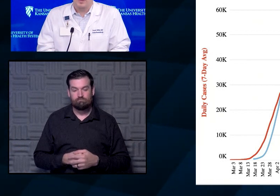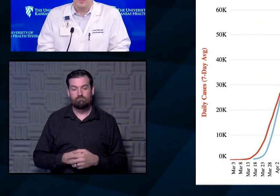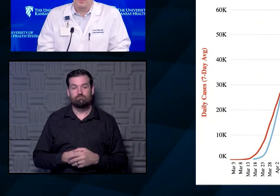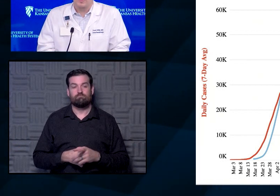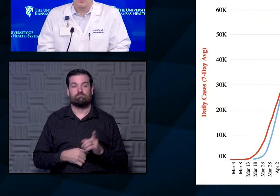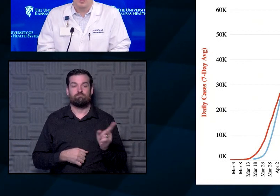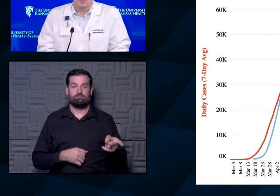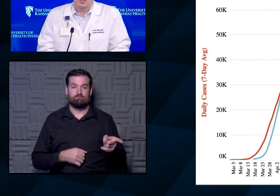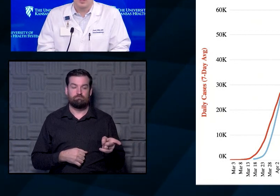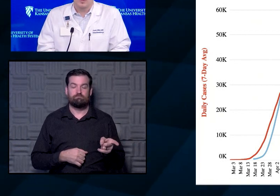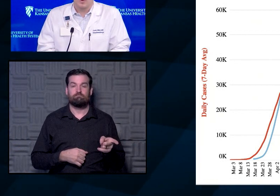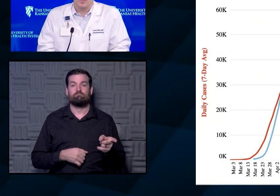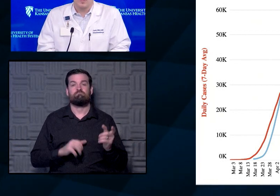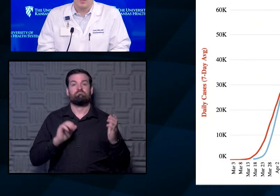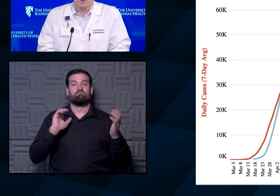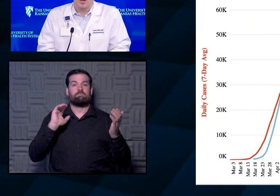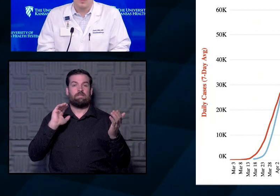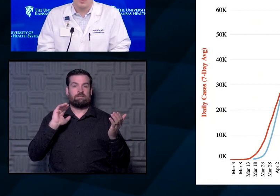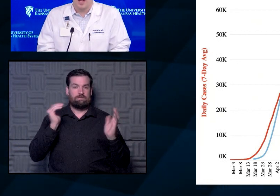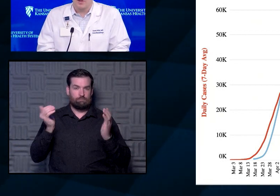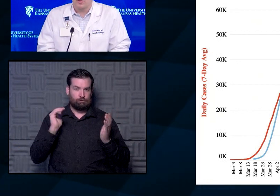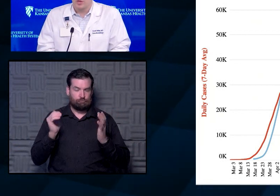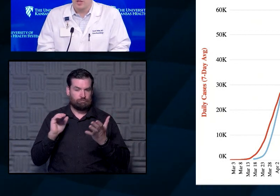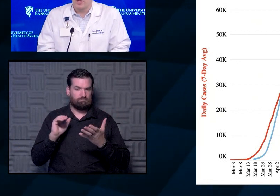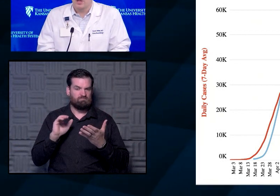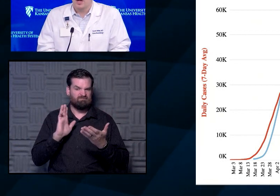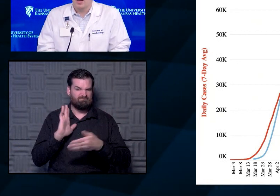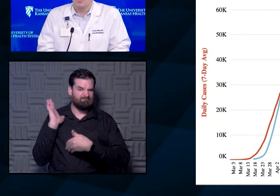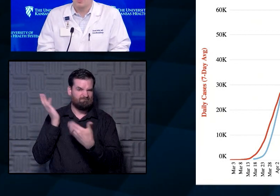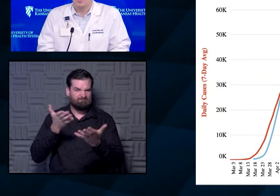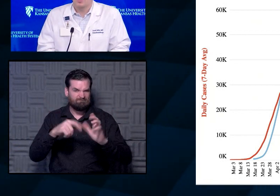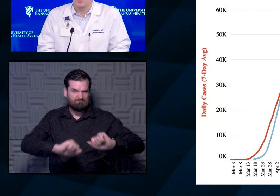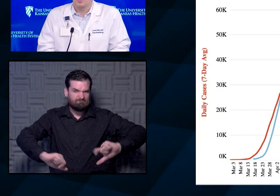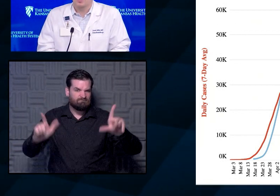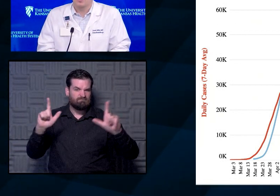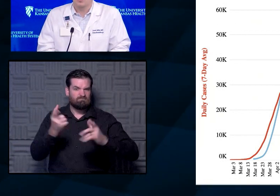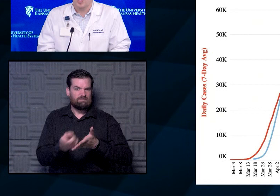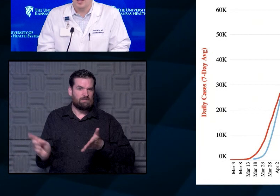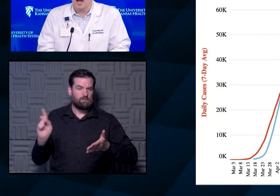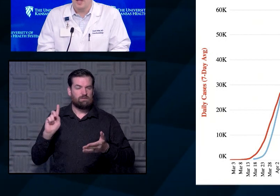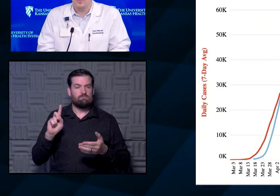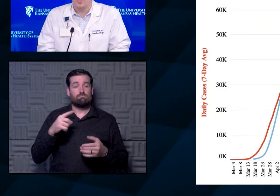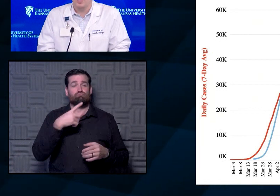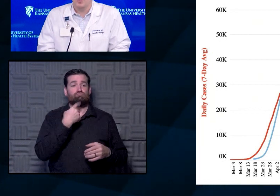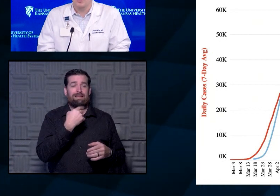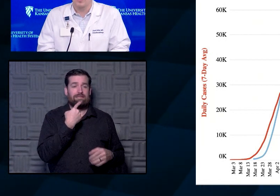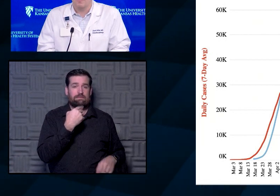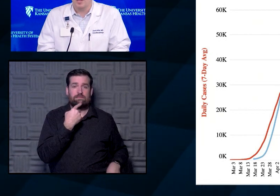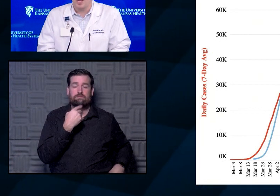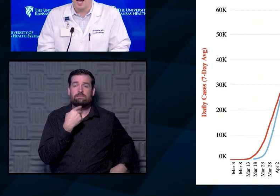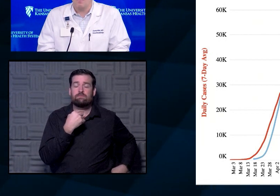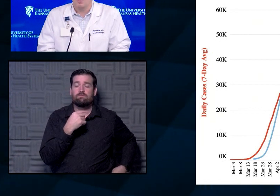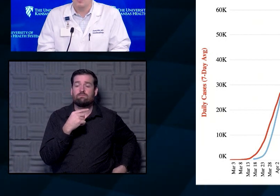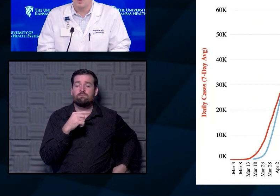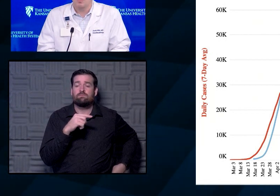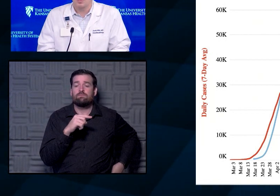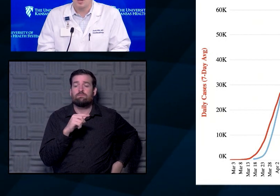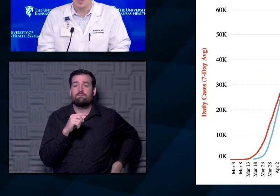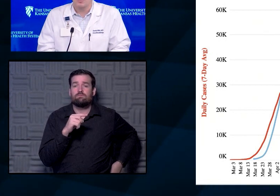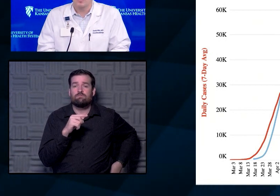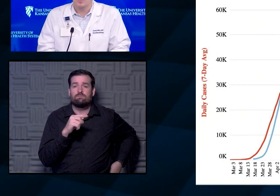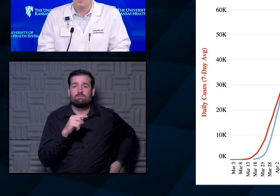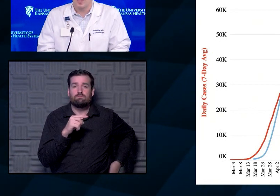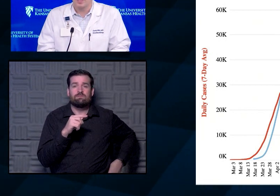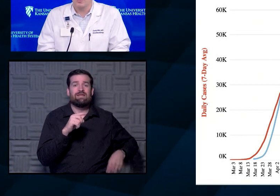And this is a similar look to what I brought last week. The red lines here are the 7-day average